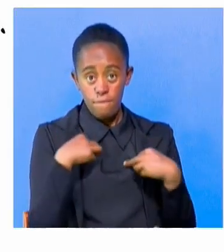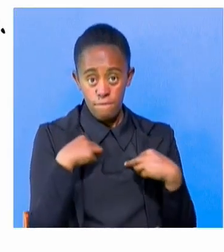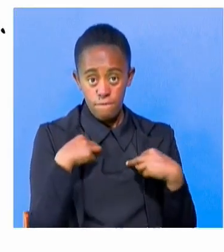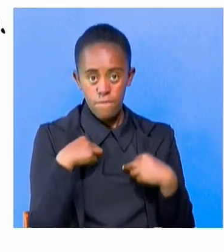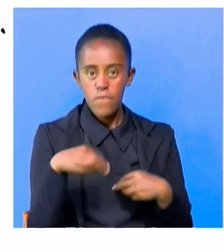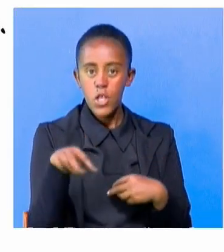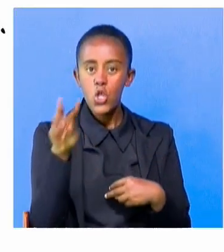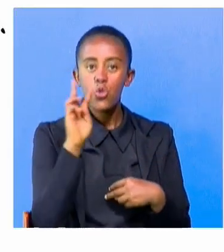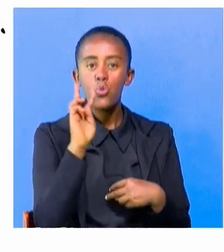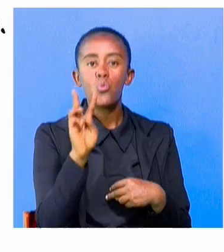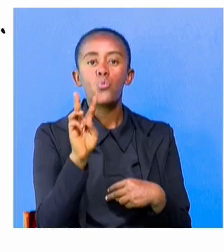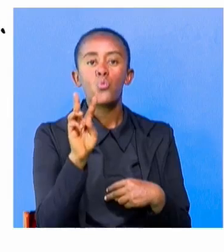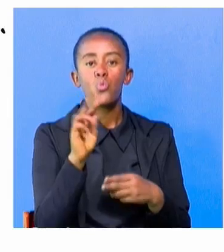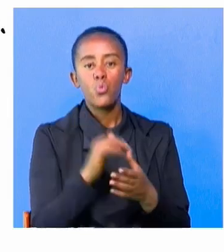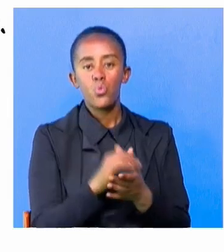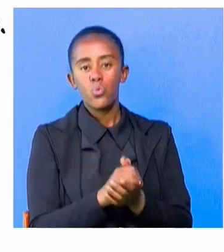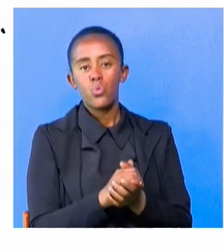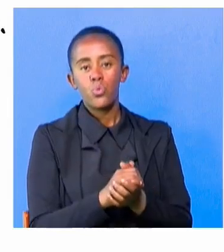2